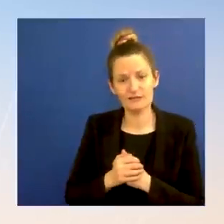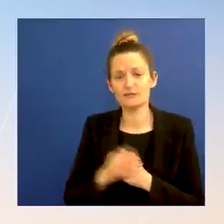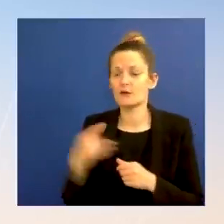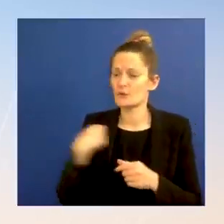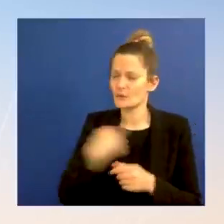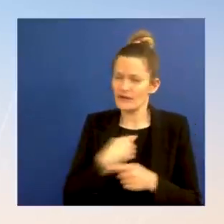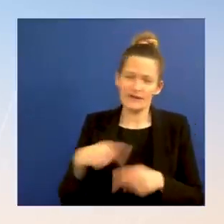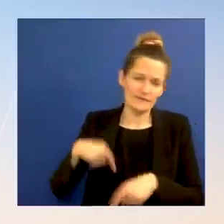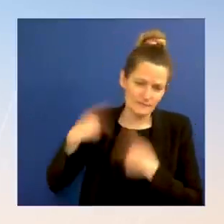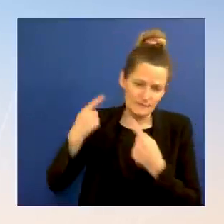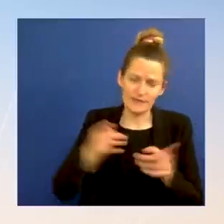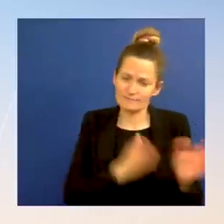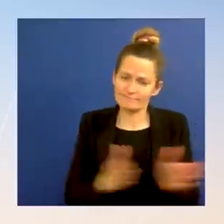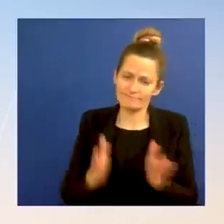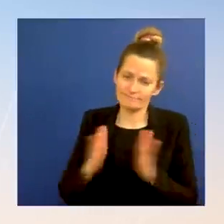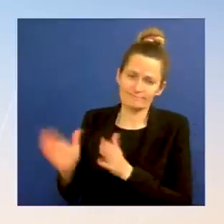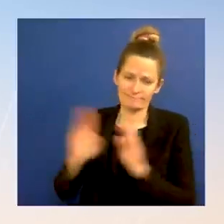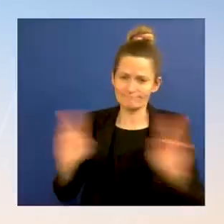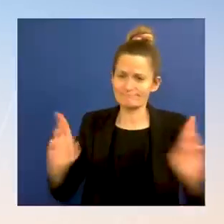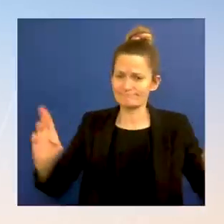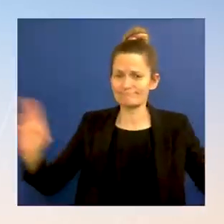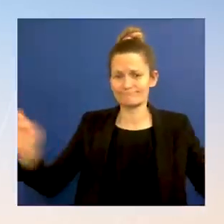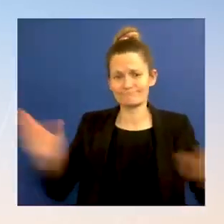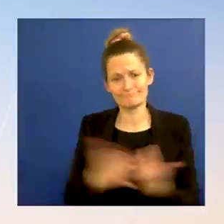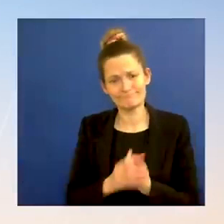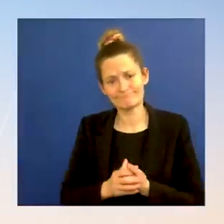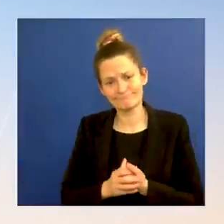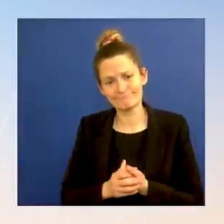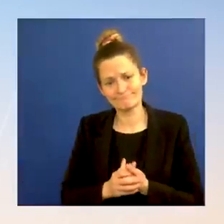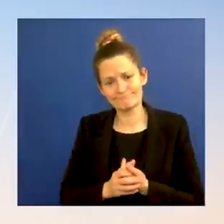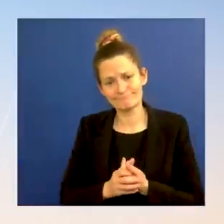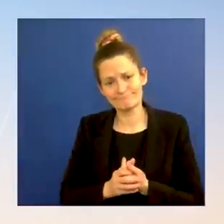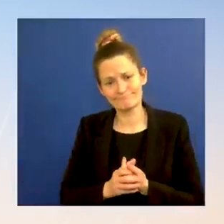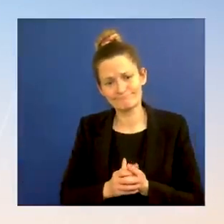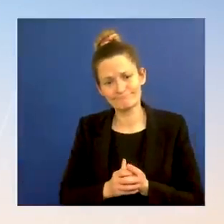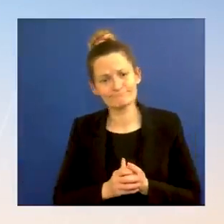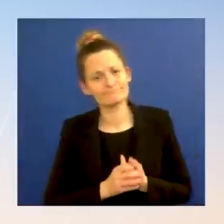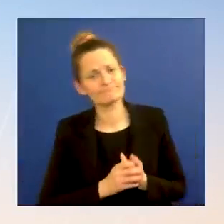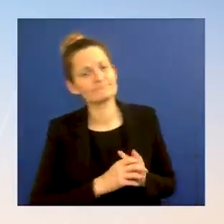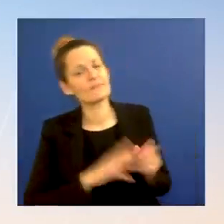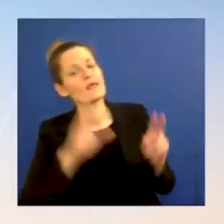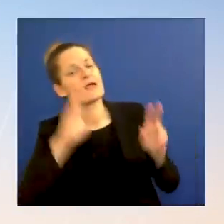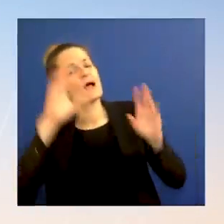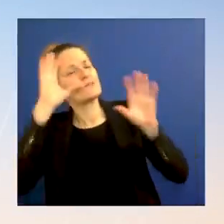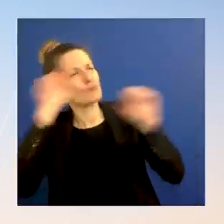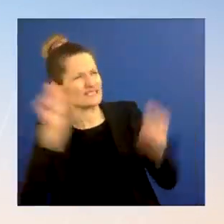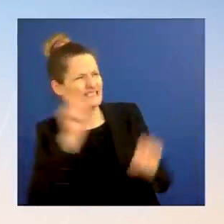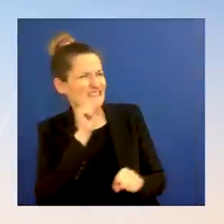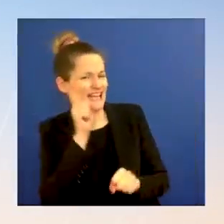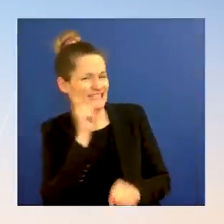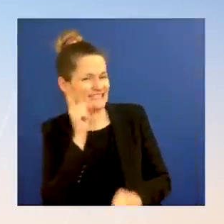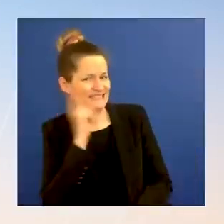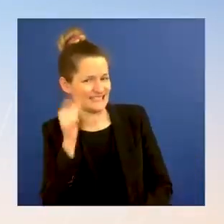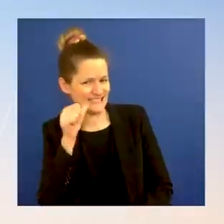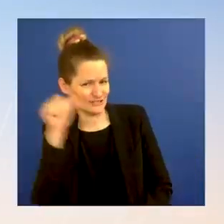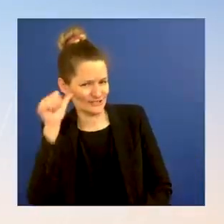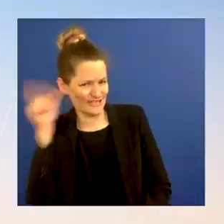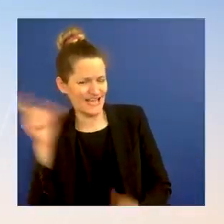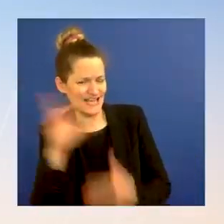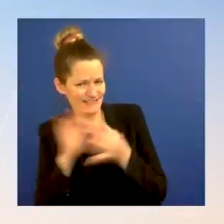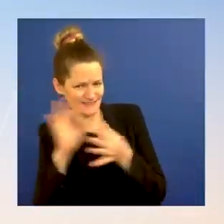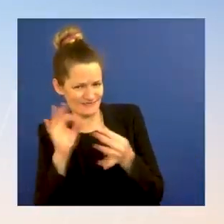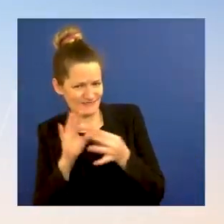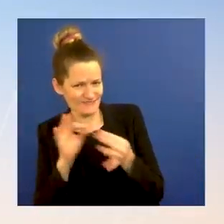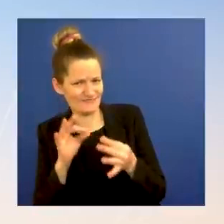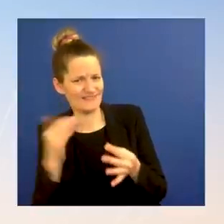A couple of questions. President Zelensky said yesterday that if the West is unwilling to put in place a no-fly zone, it should at least provide